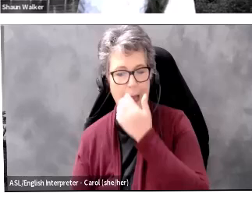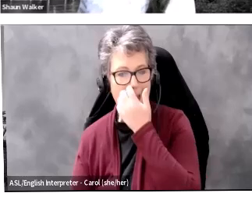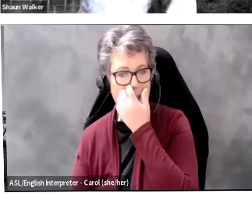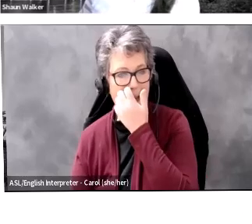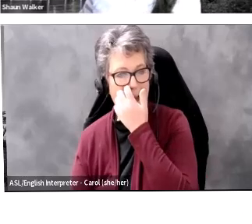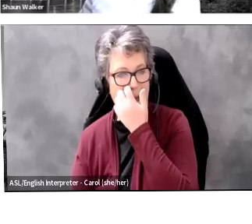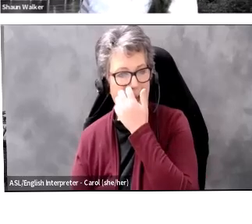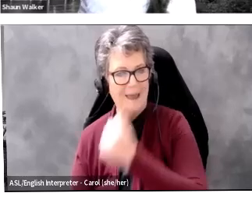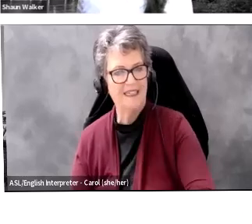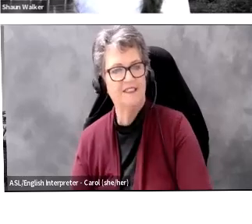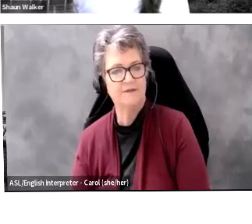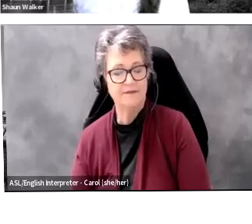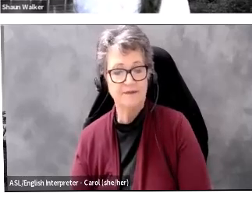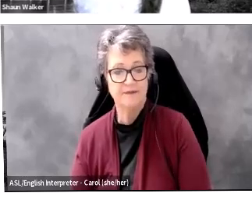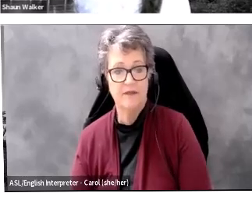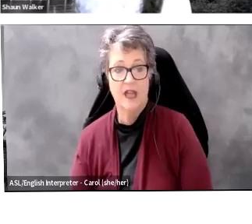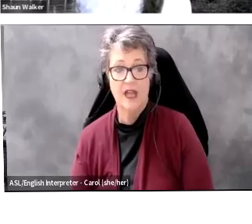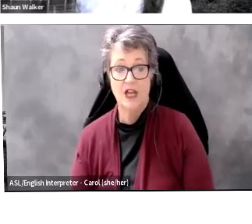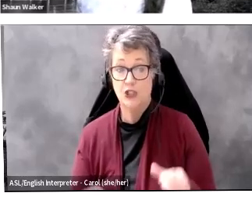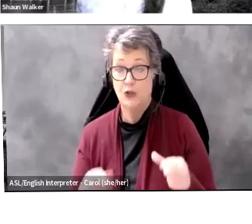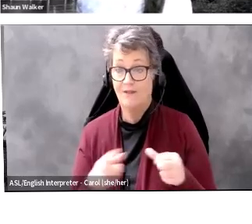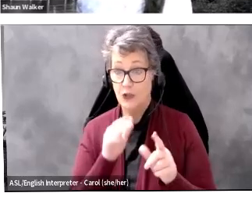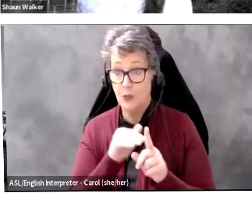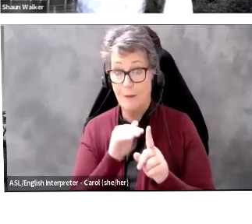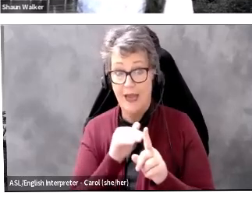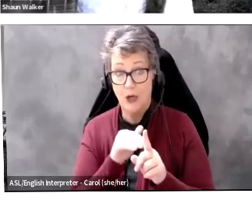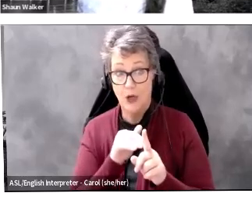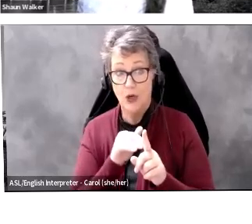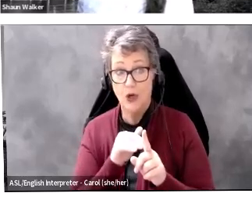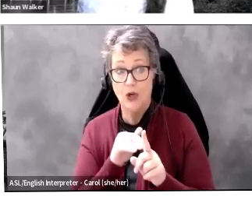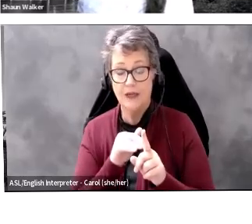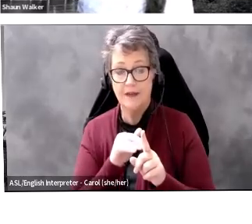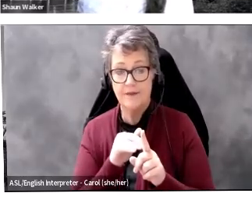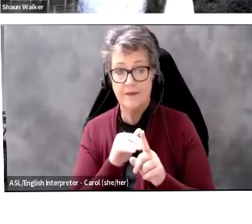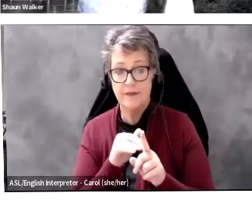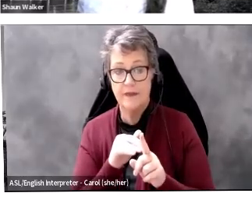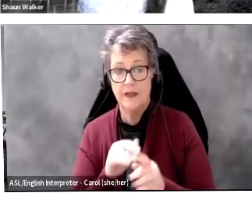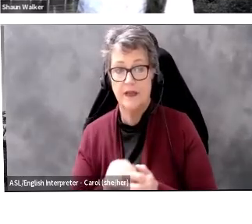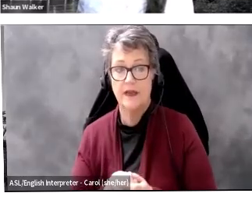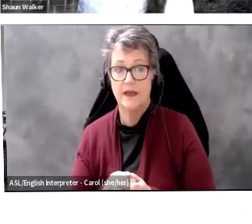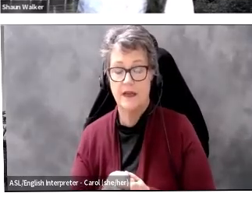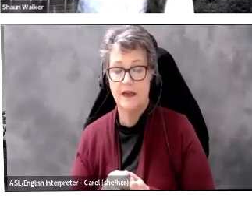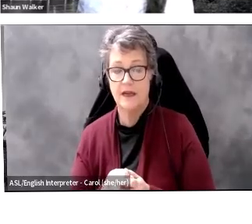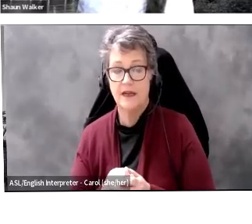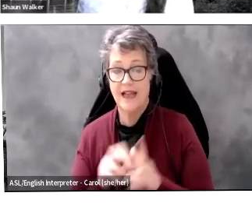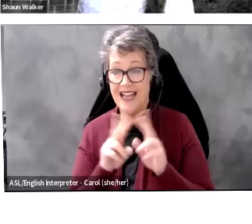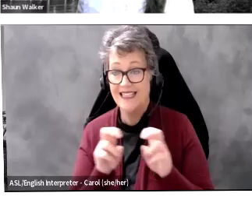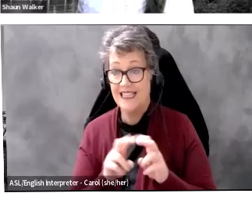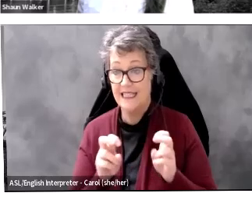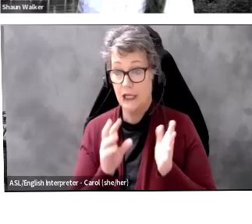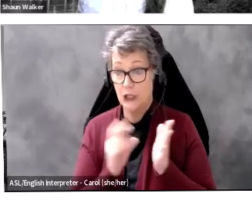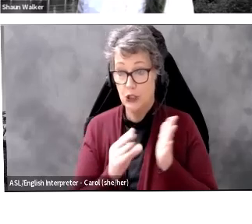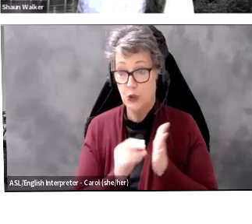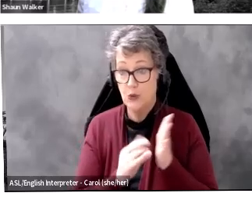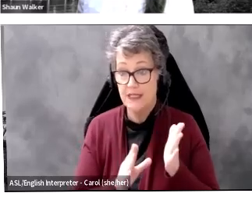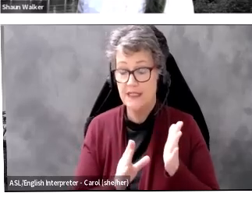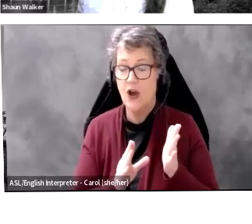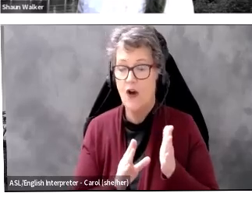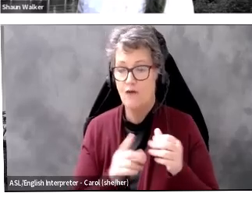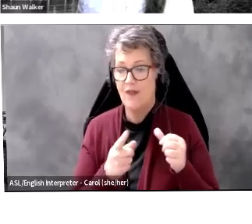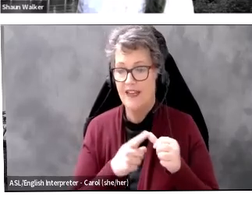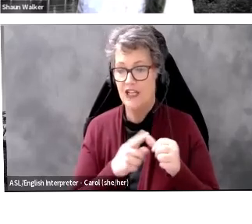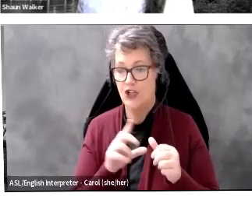So our first up reminder is about assessing students for the